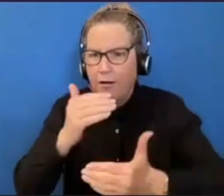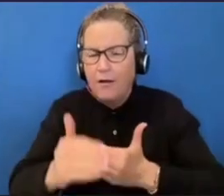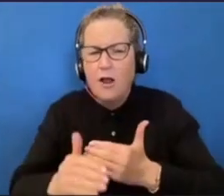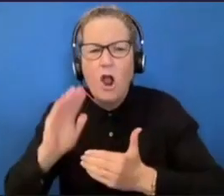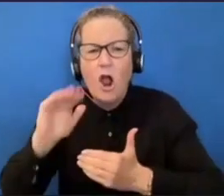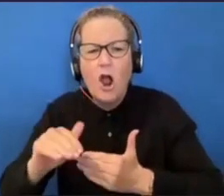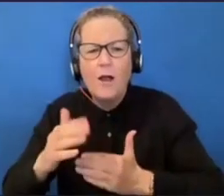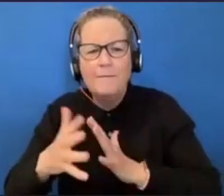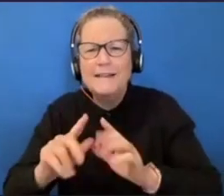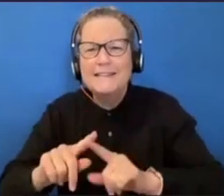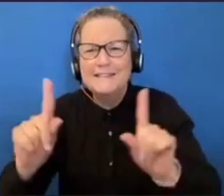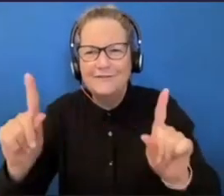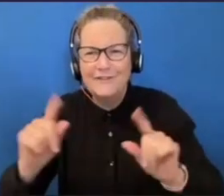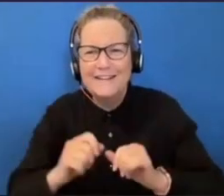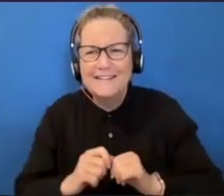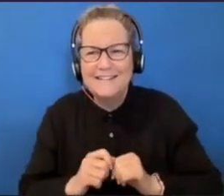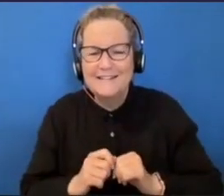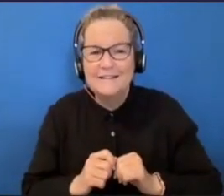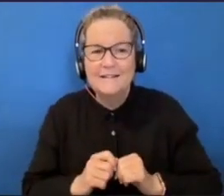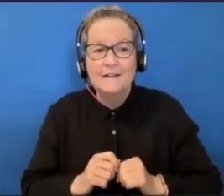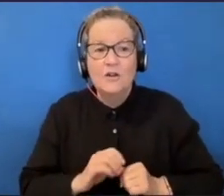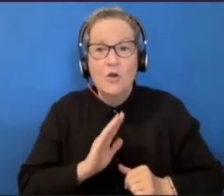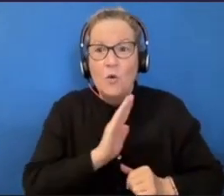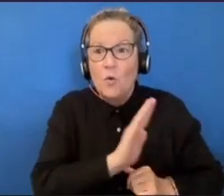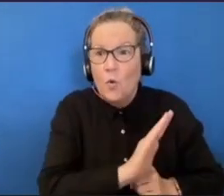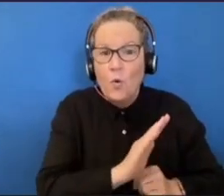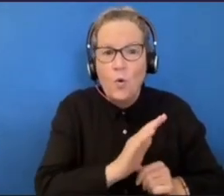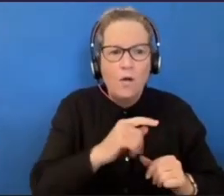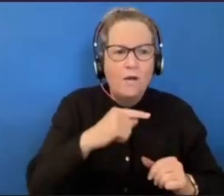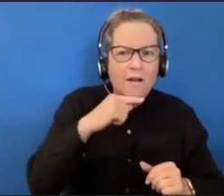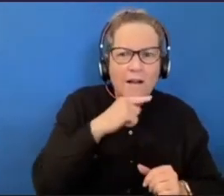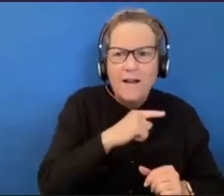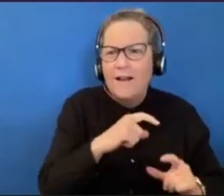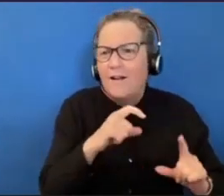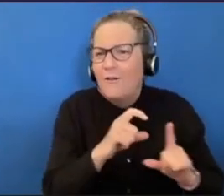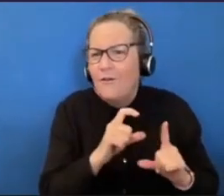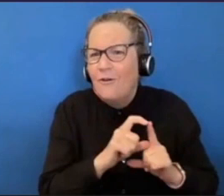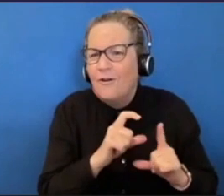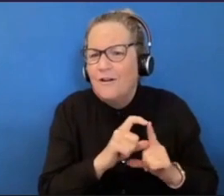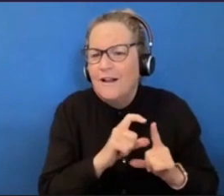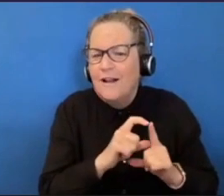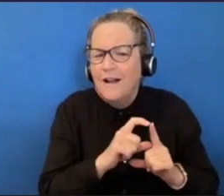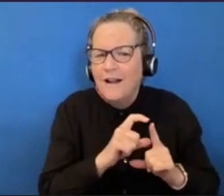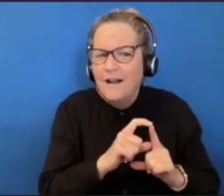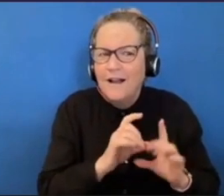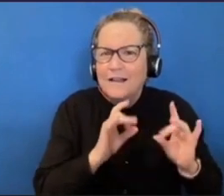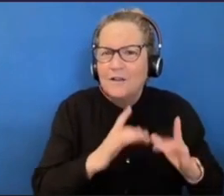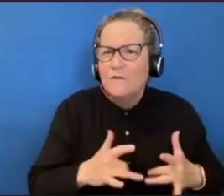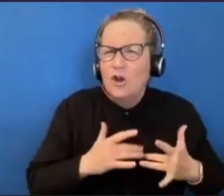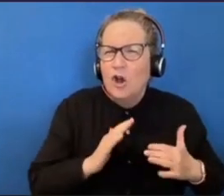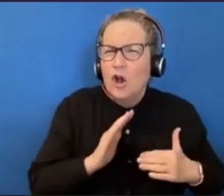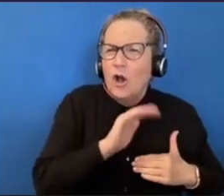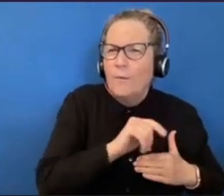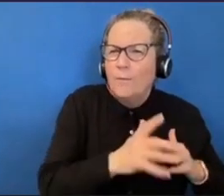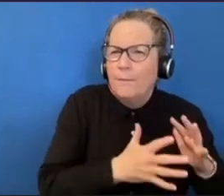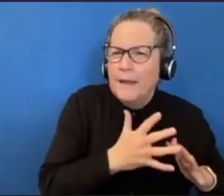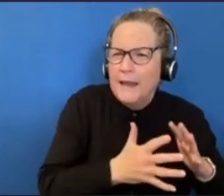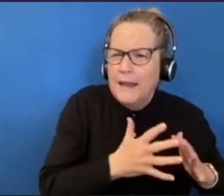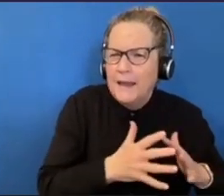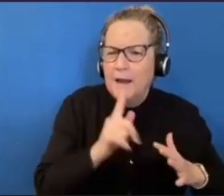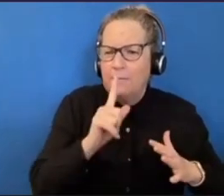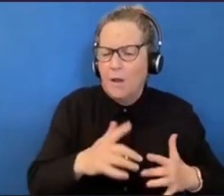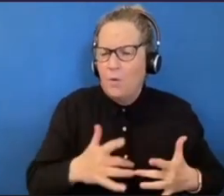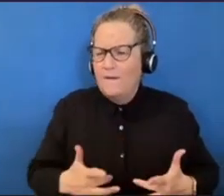little different than your sons and daughters as they're starting out. But we have experiences over time. We experience home, we get a sense